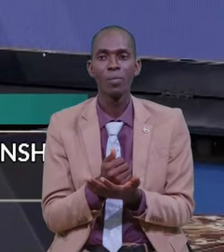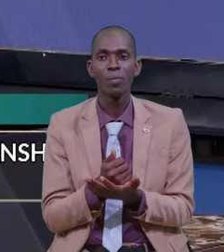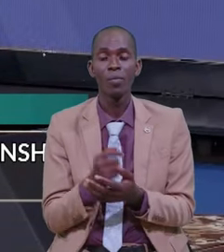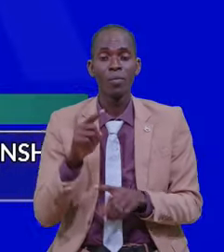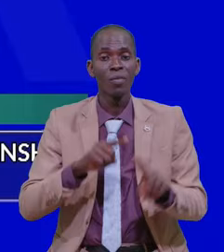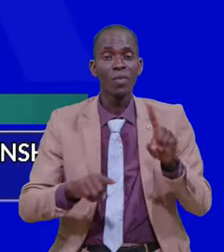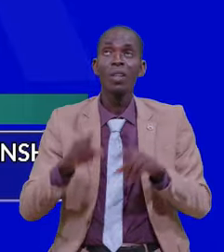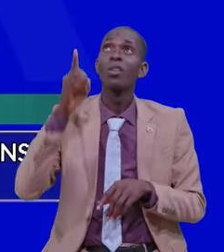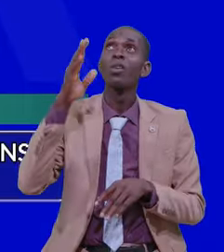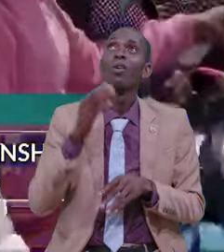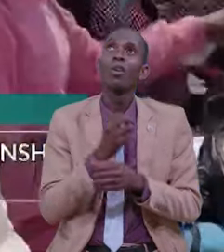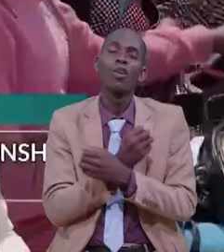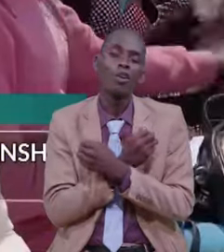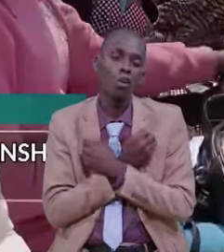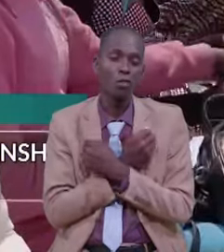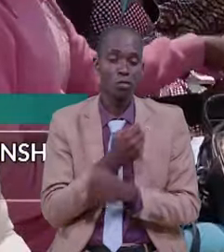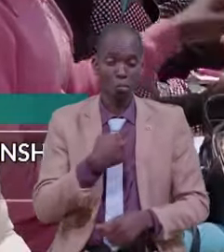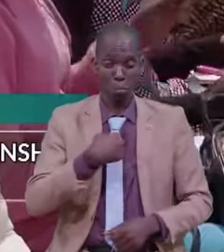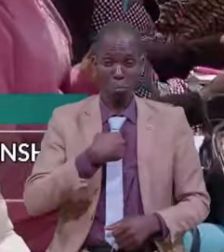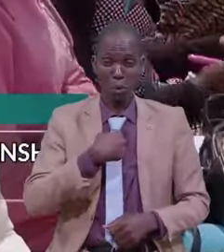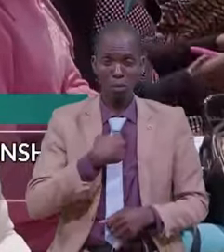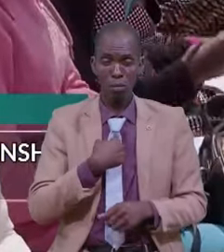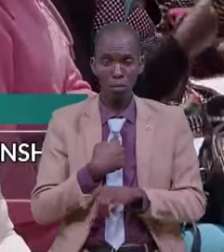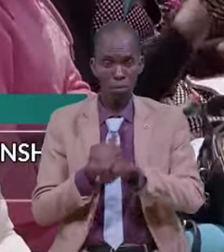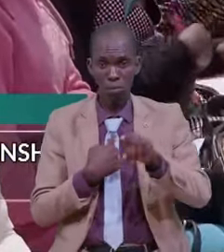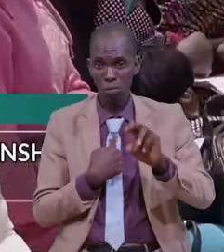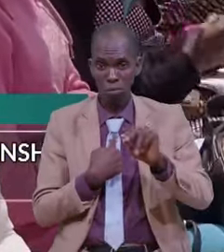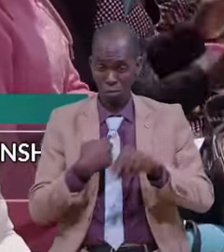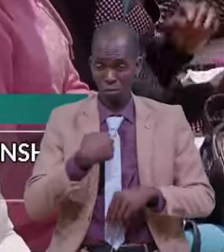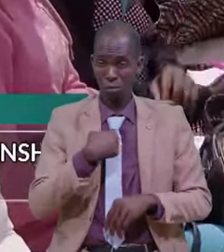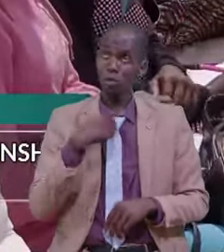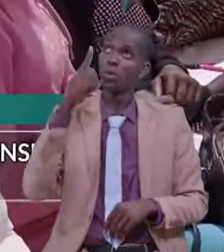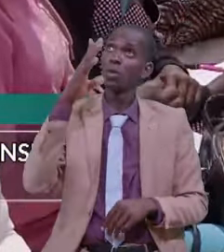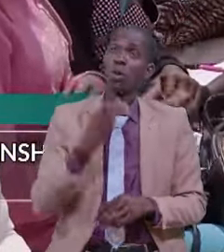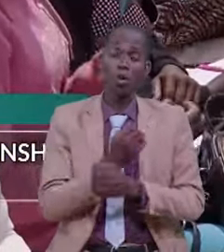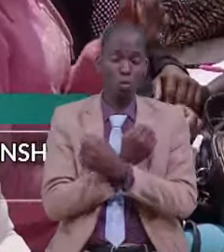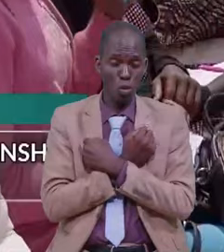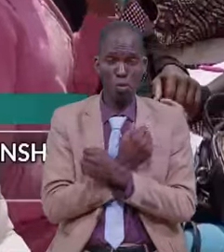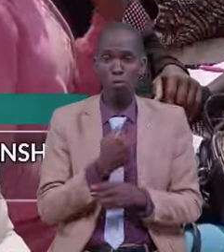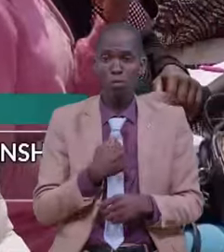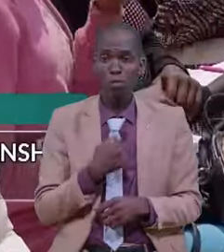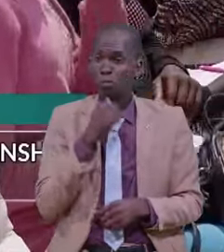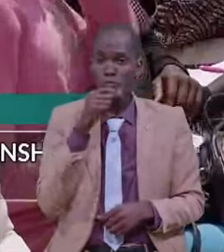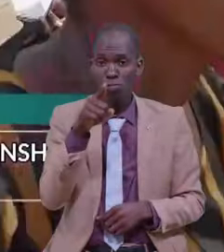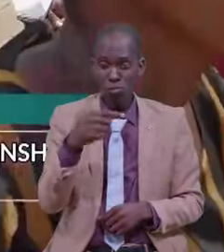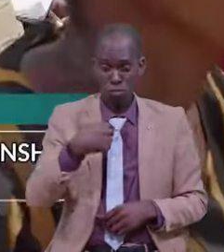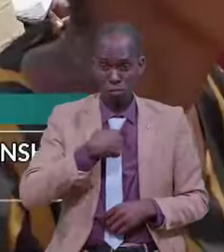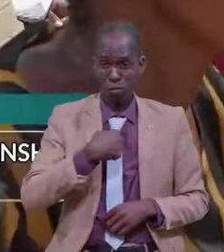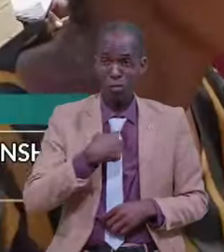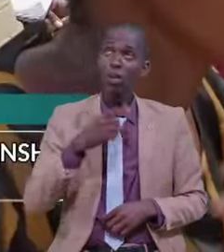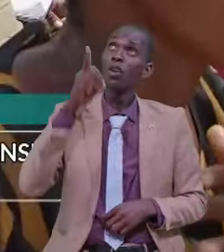me. Me, God loves me. Me, God loves me.